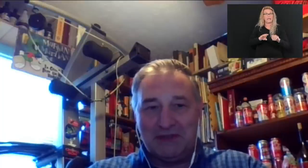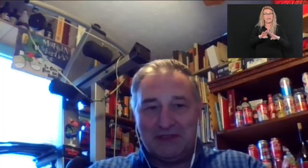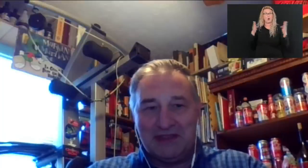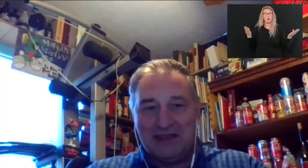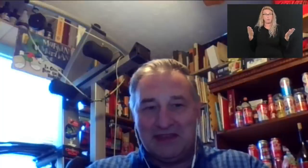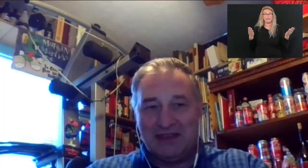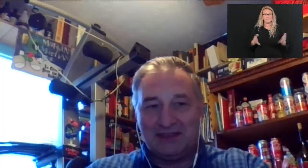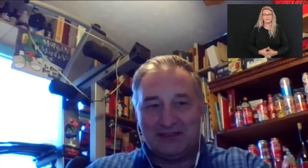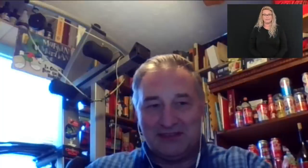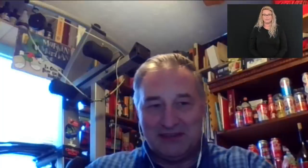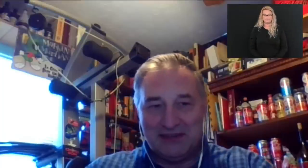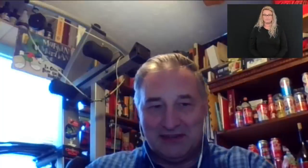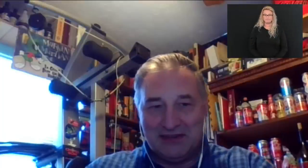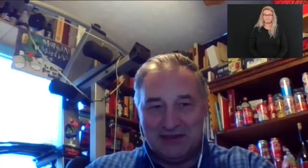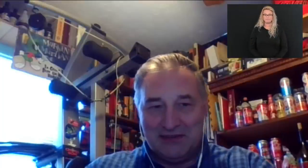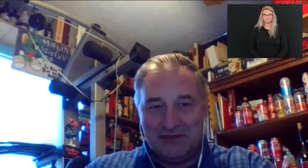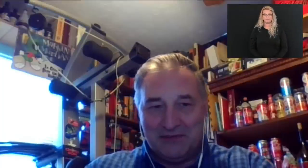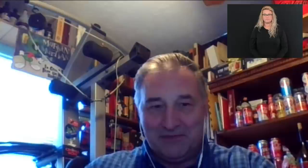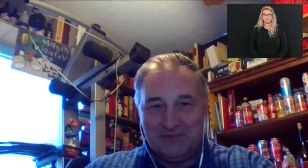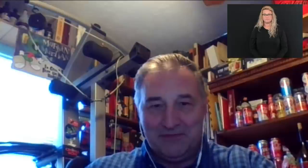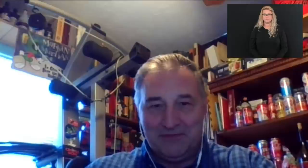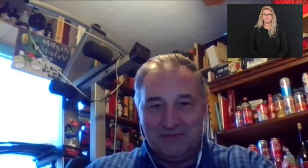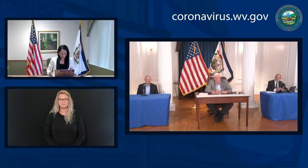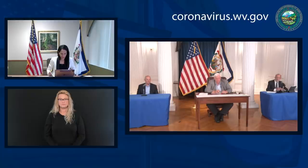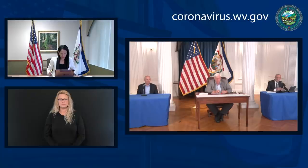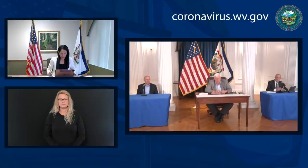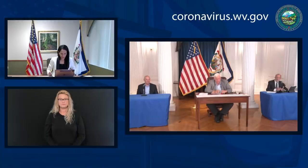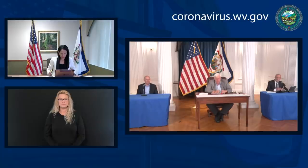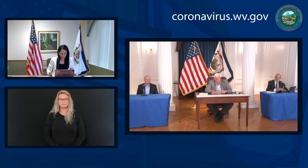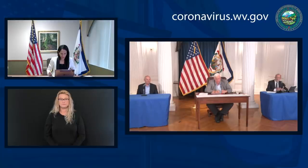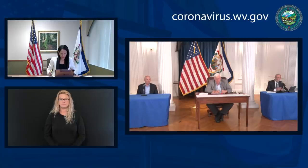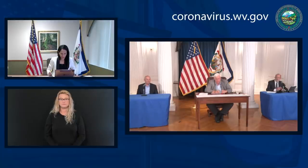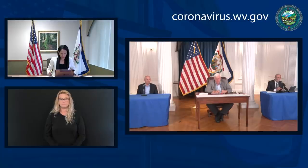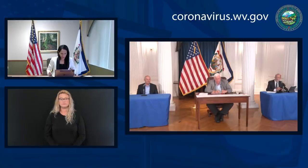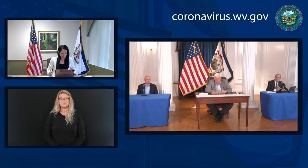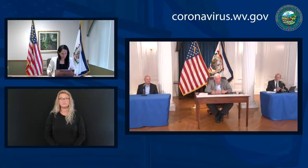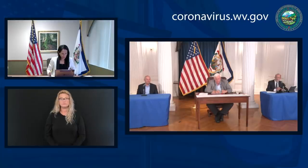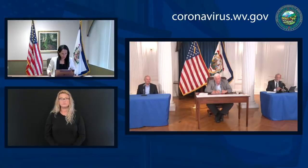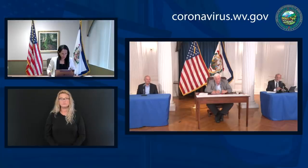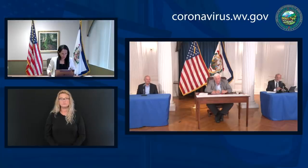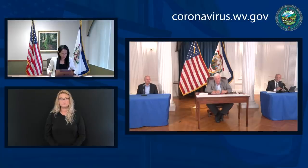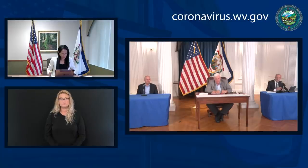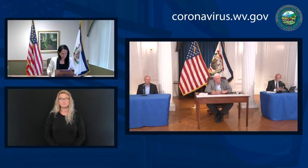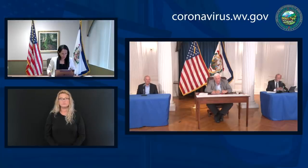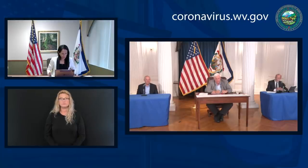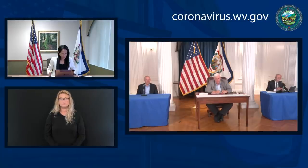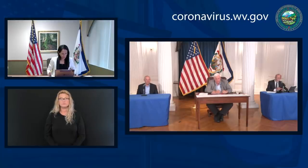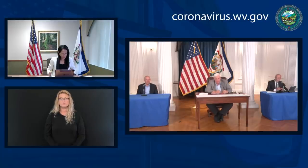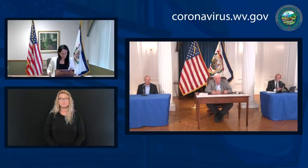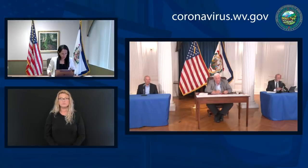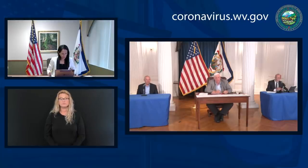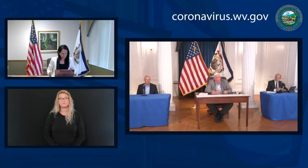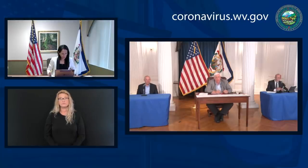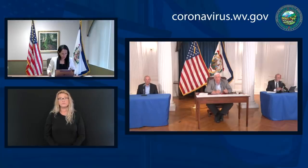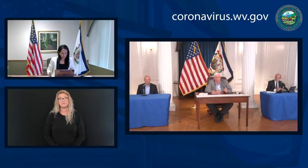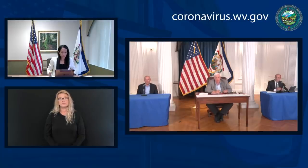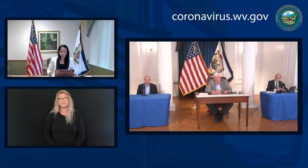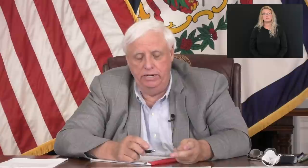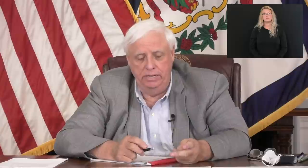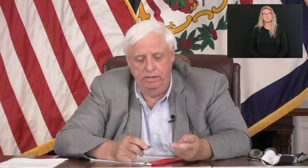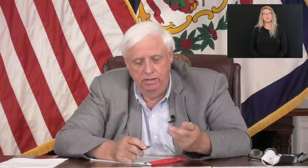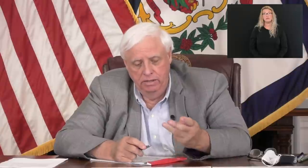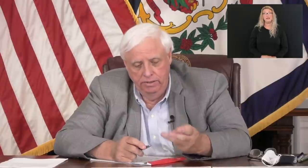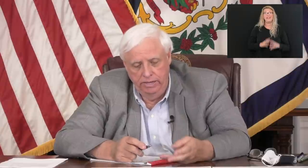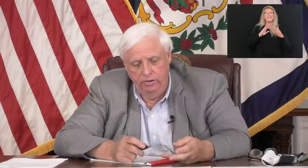open again? Thanks. Well, David, I think, I think the weighing in of the counties, the